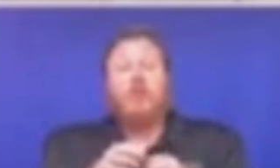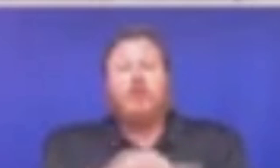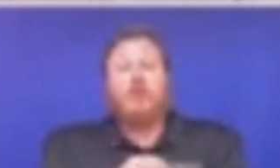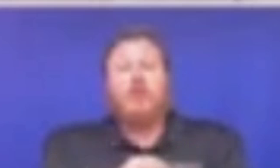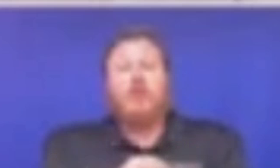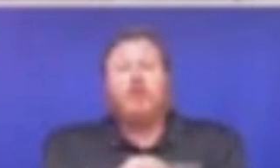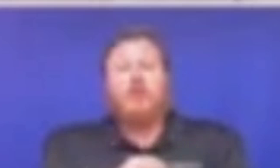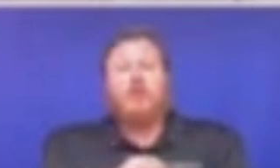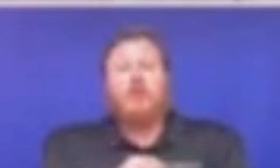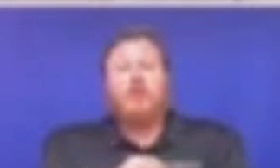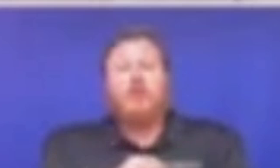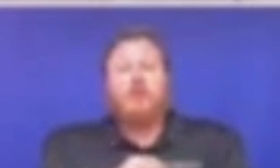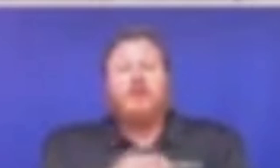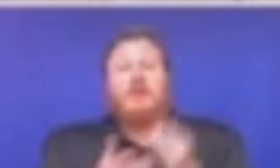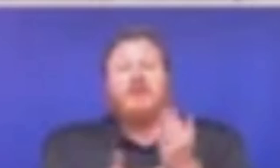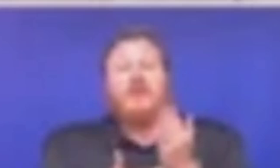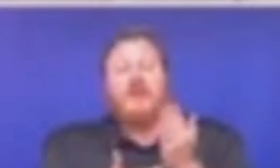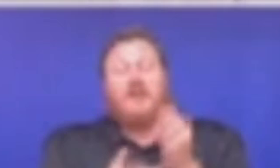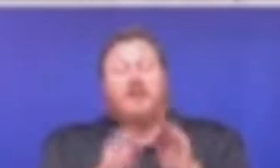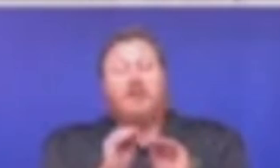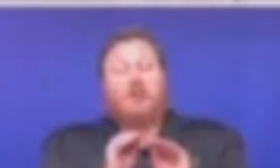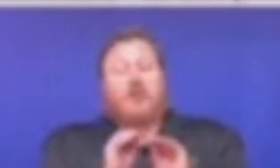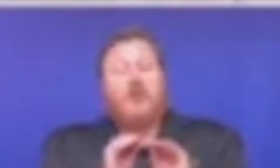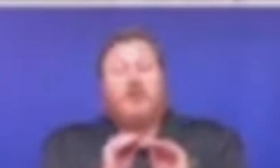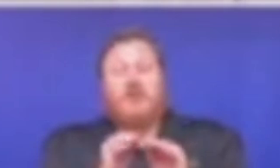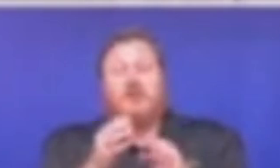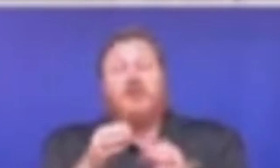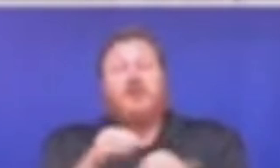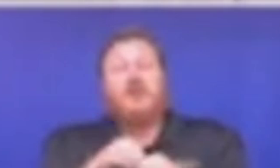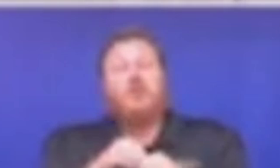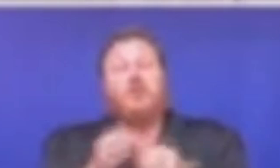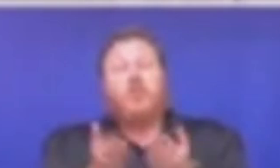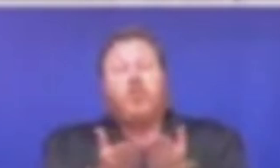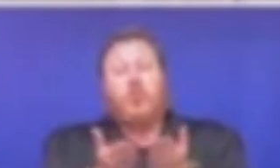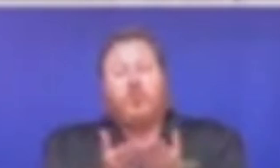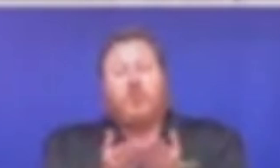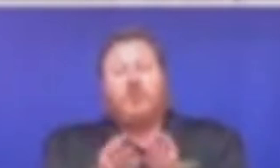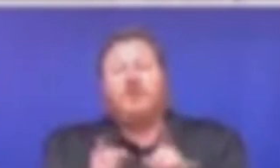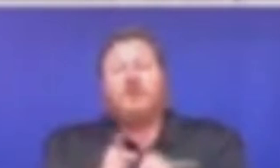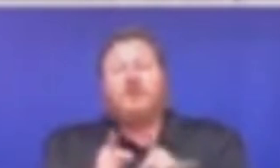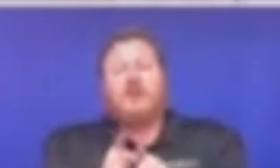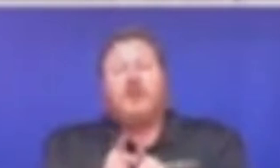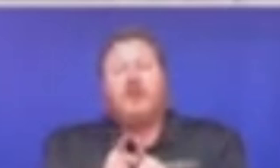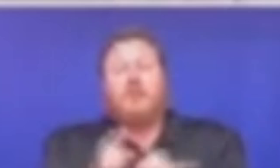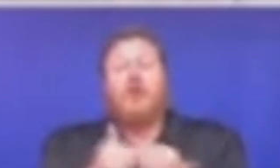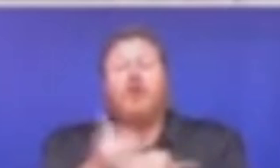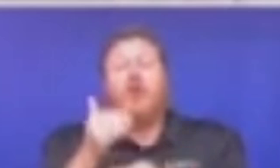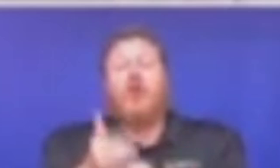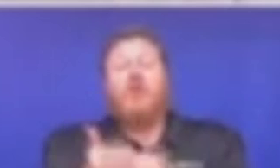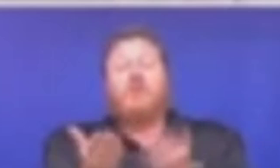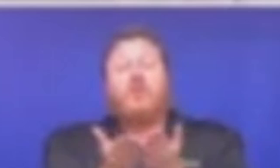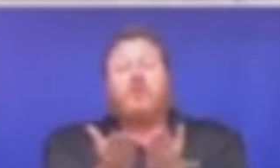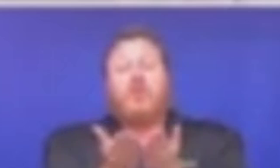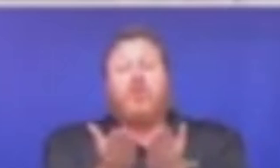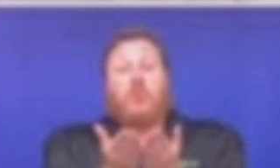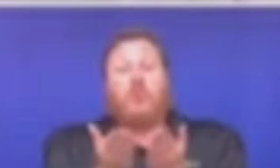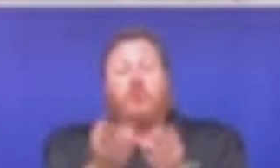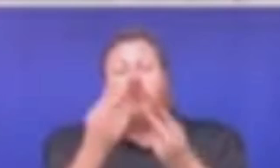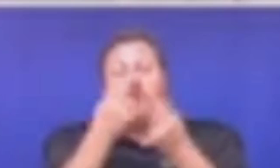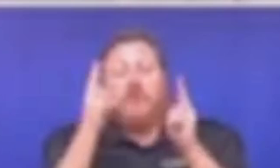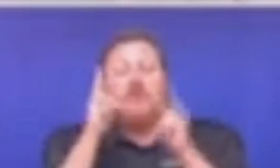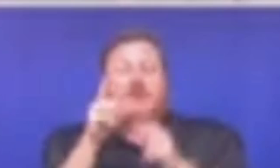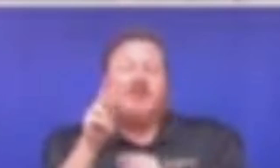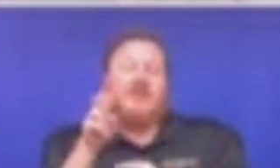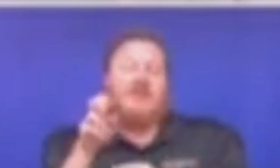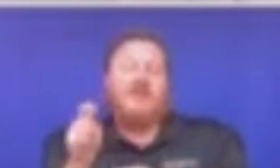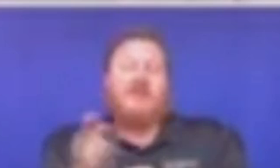vocational and technical training in schools, as well as post-school institutions. As part of the implementation